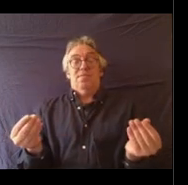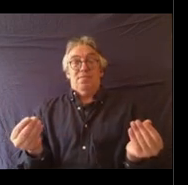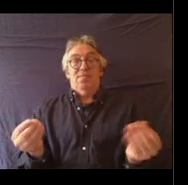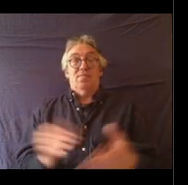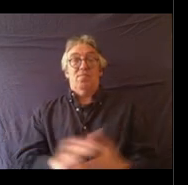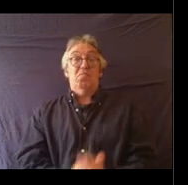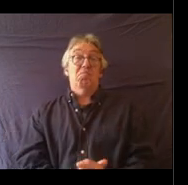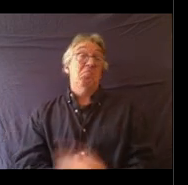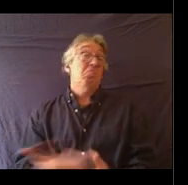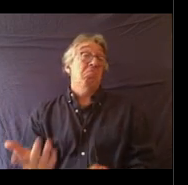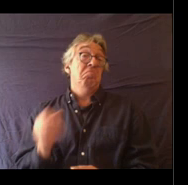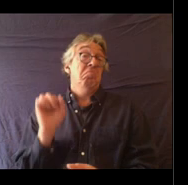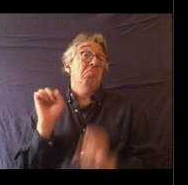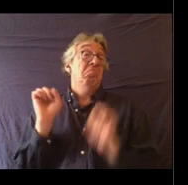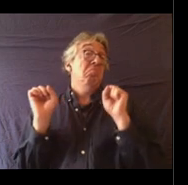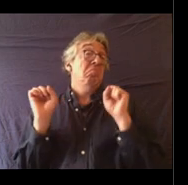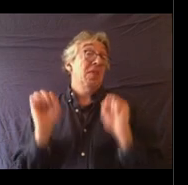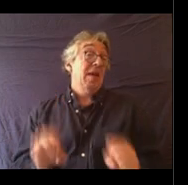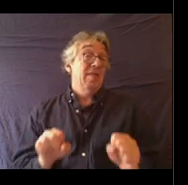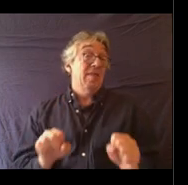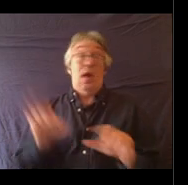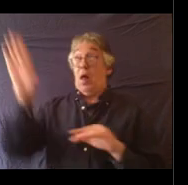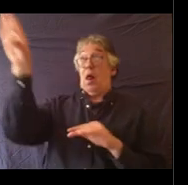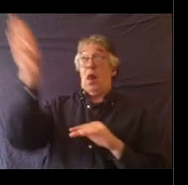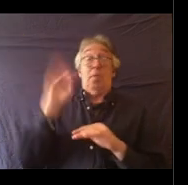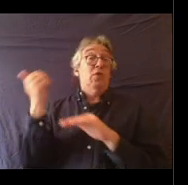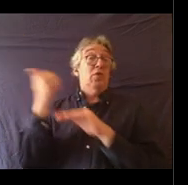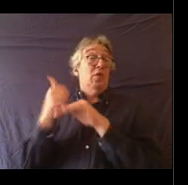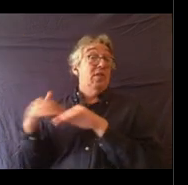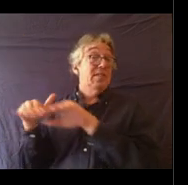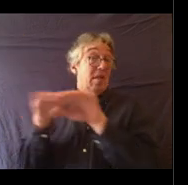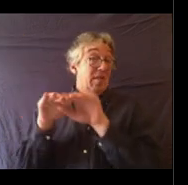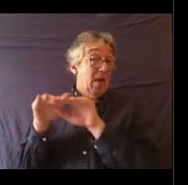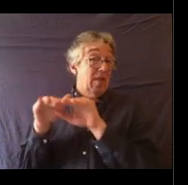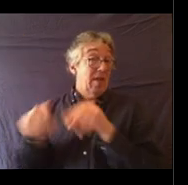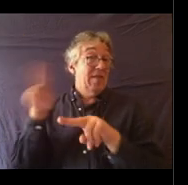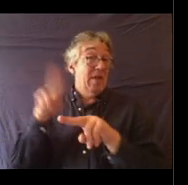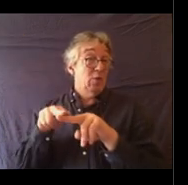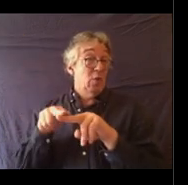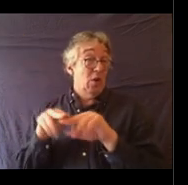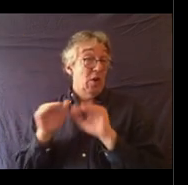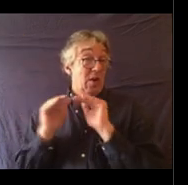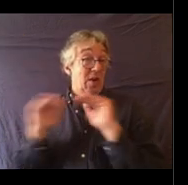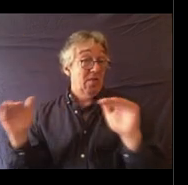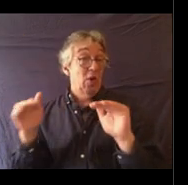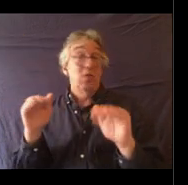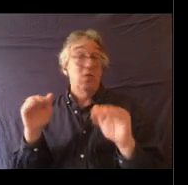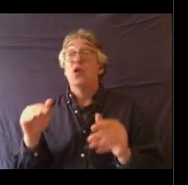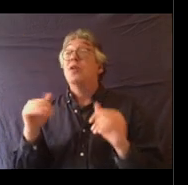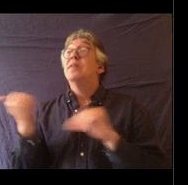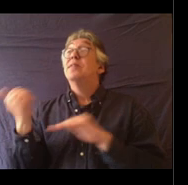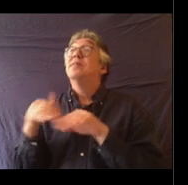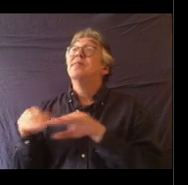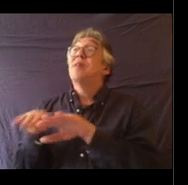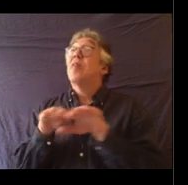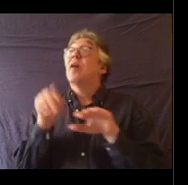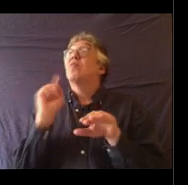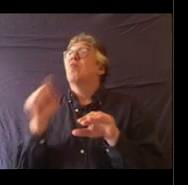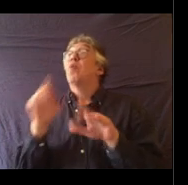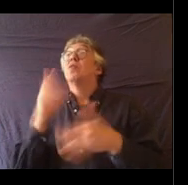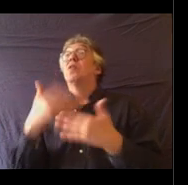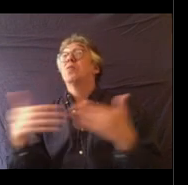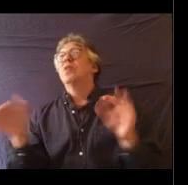use standards that you may have at national level, standards for audio description, for sign language interpretation,